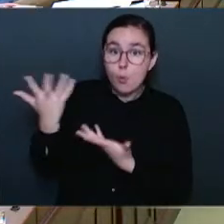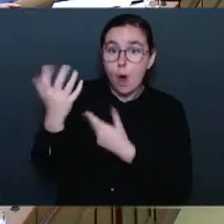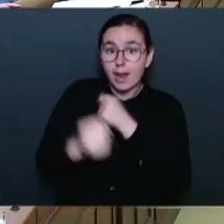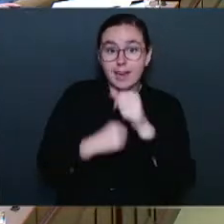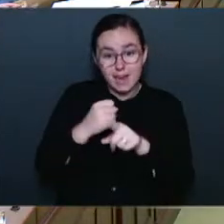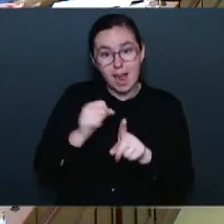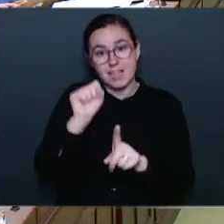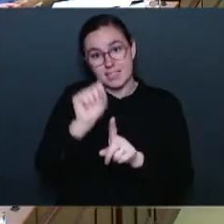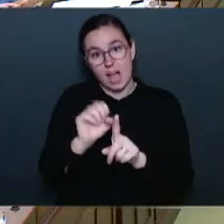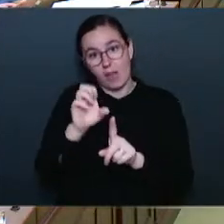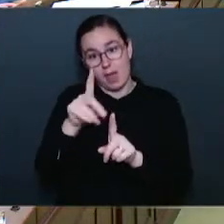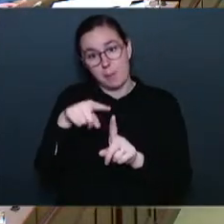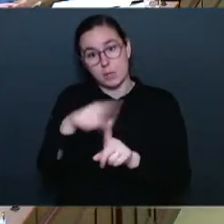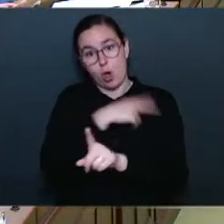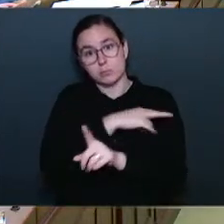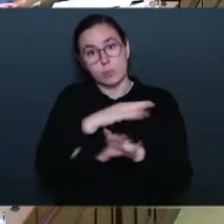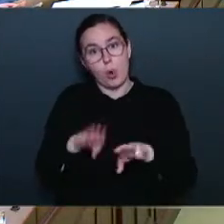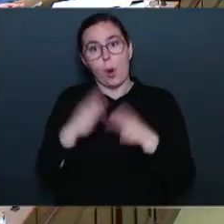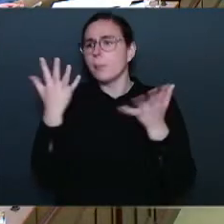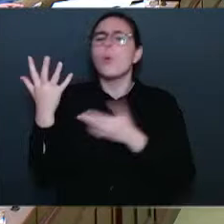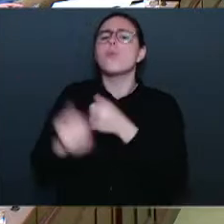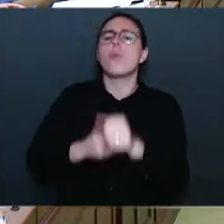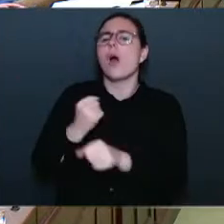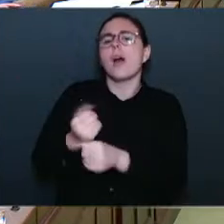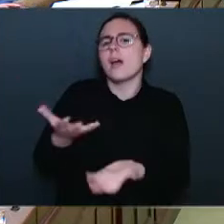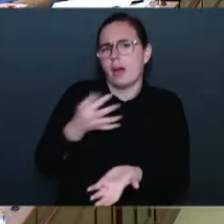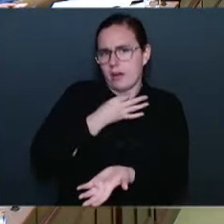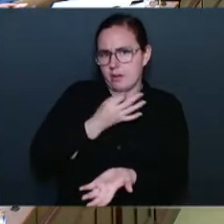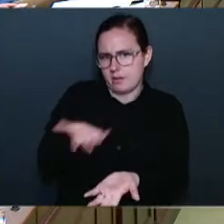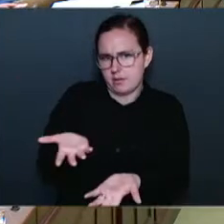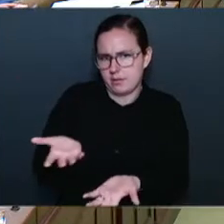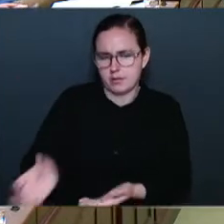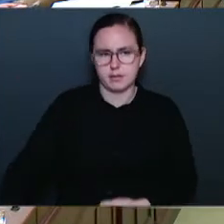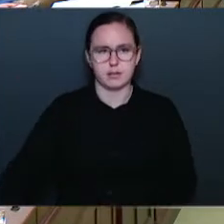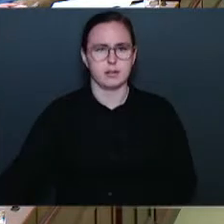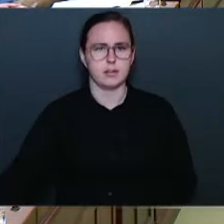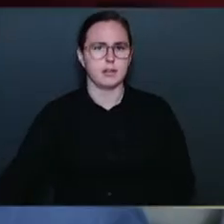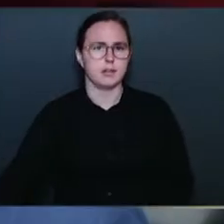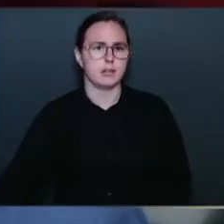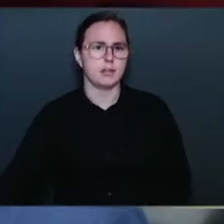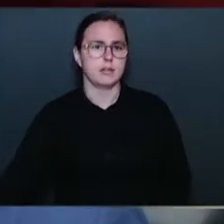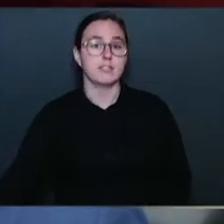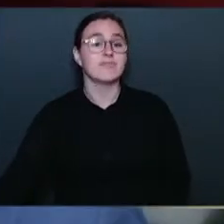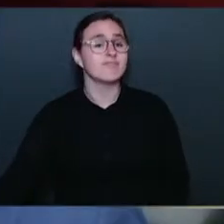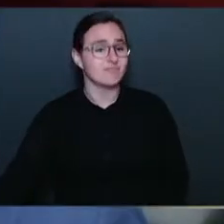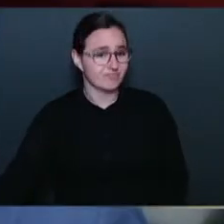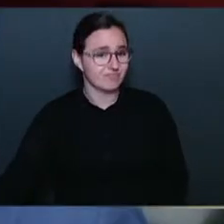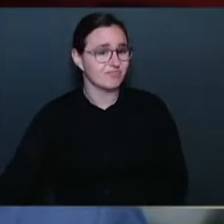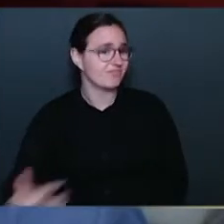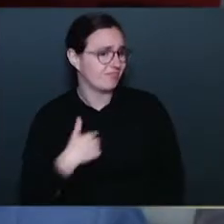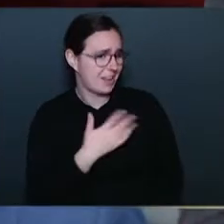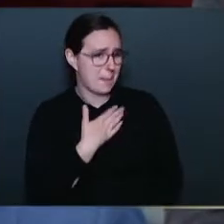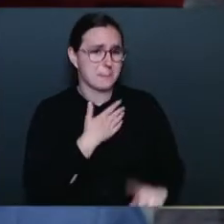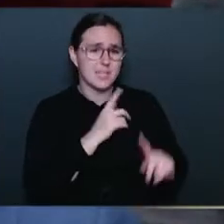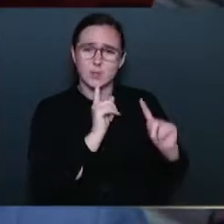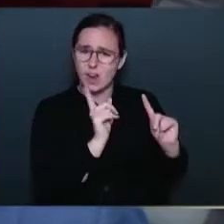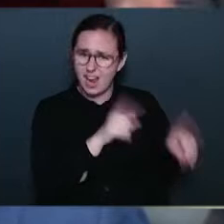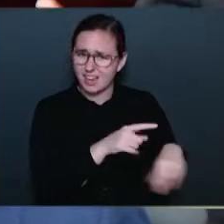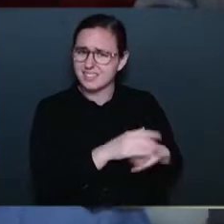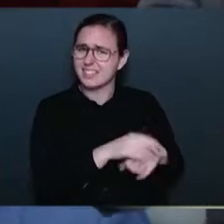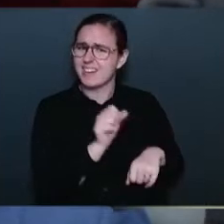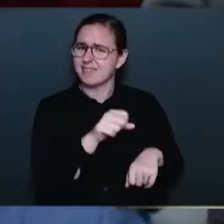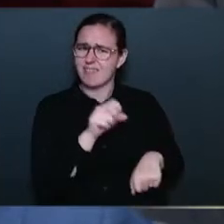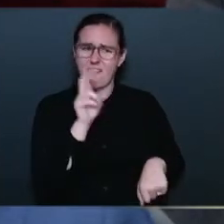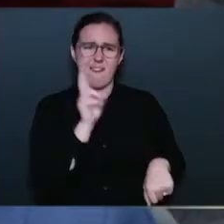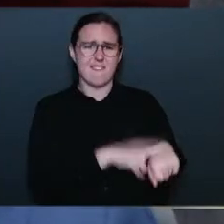infrastructure the deputy Premier thank you Mr Speaker happy to answer this question of course the NDP is their want and now it's a huge spending